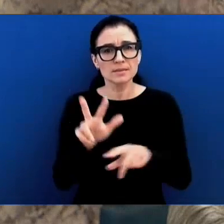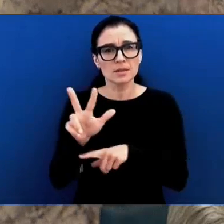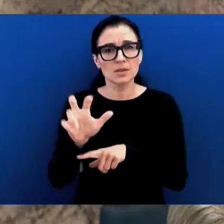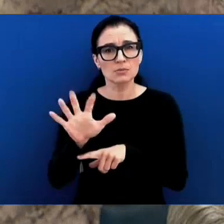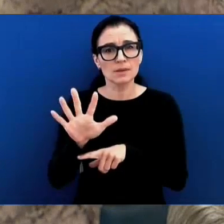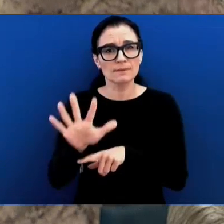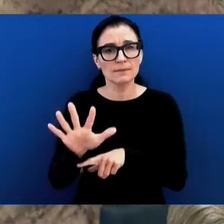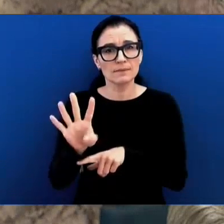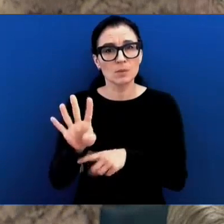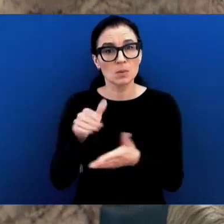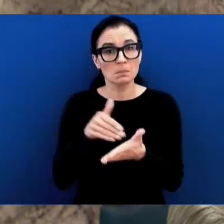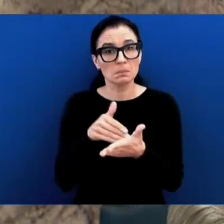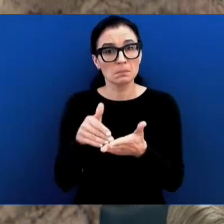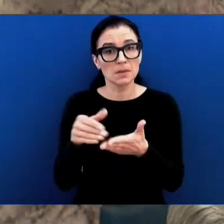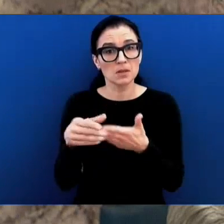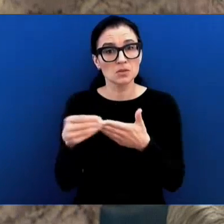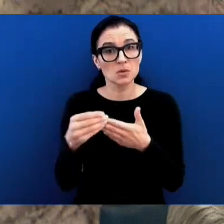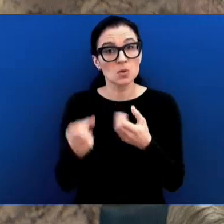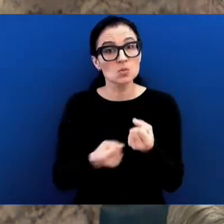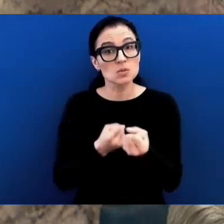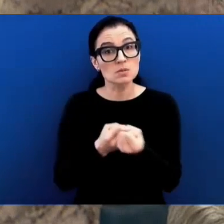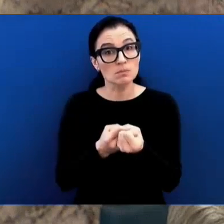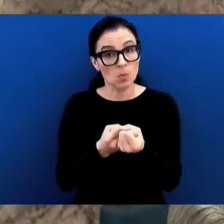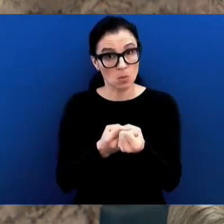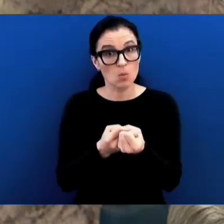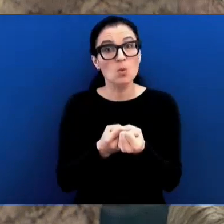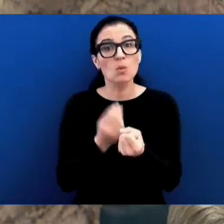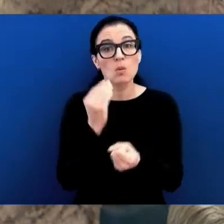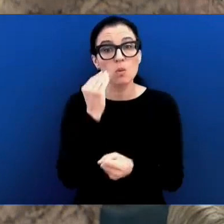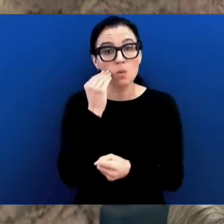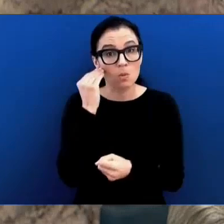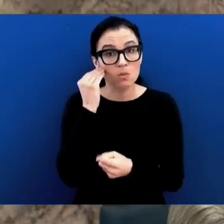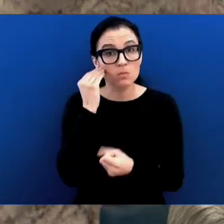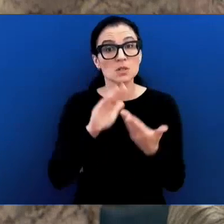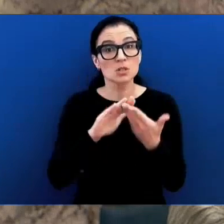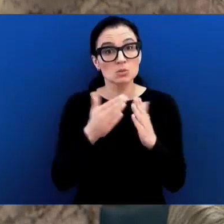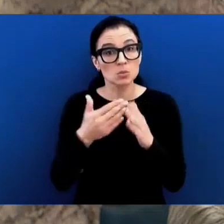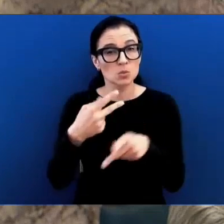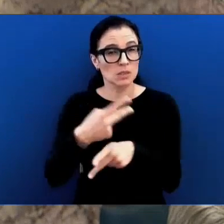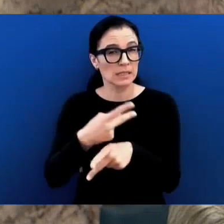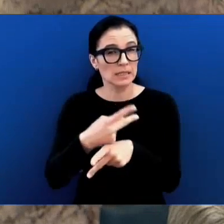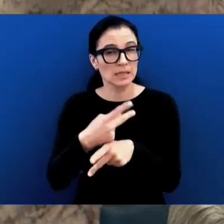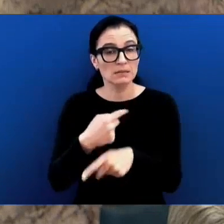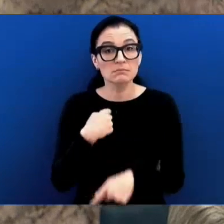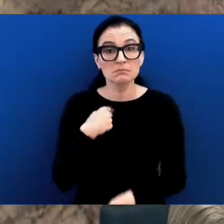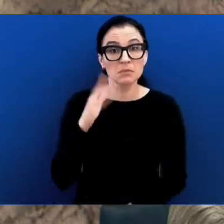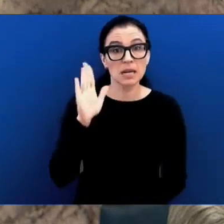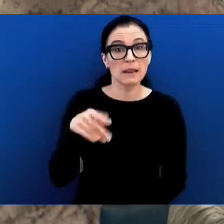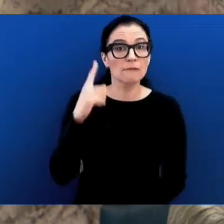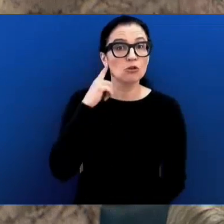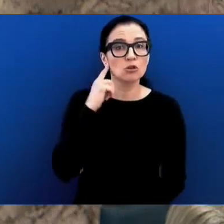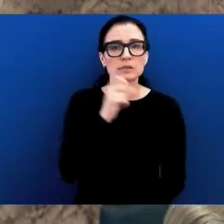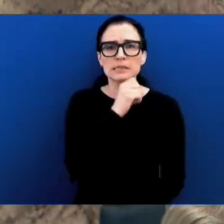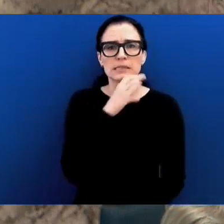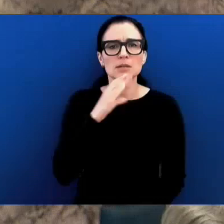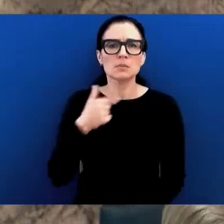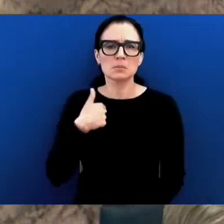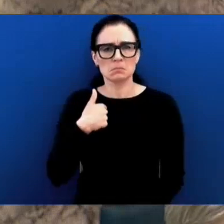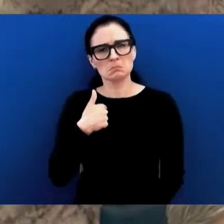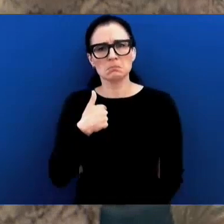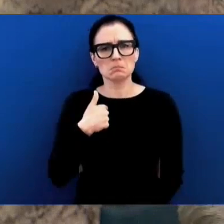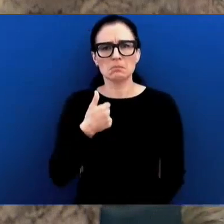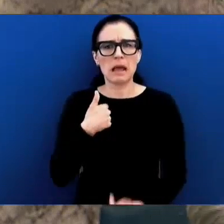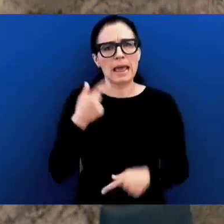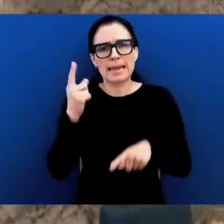I have never met a senior who said, "I just can't wait to get into the seniors facility." They want to stay in their own home. So we want to give them the support to make